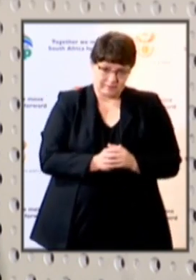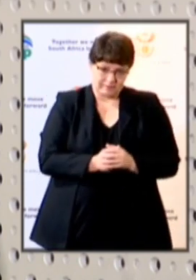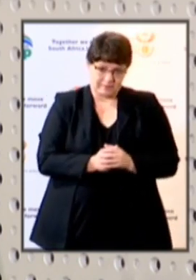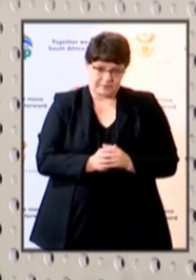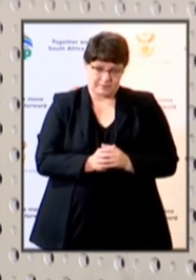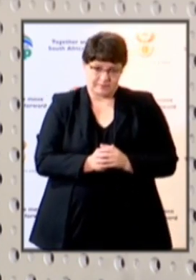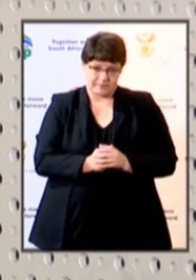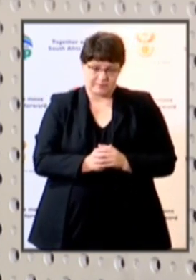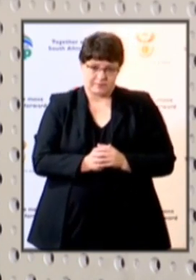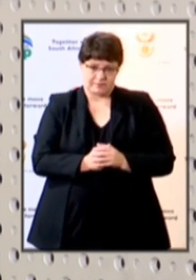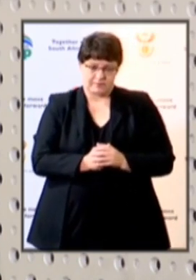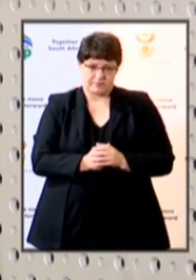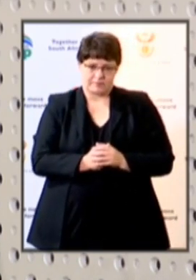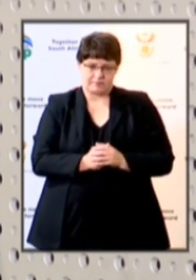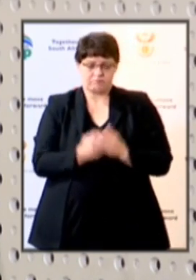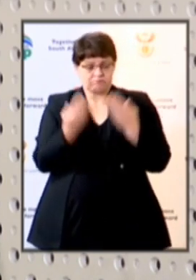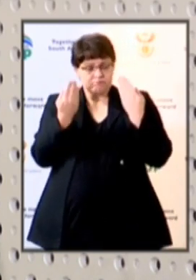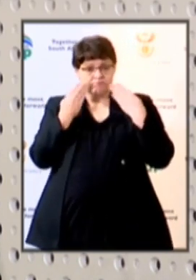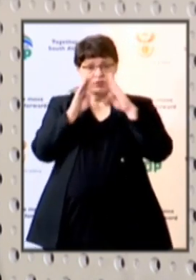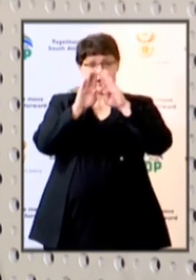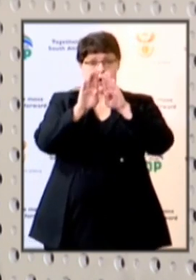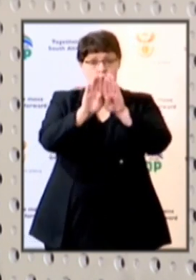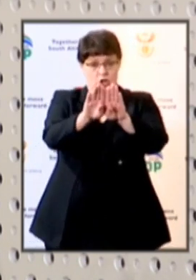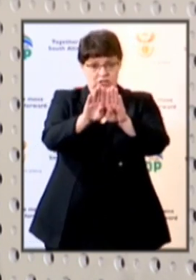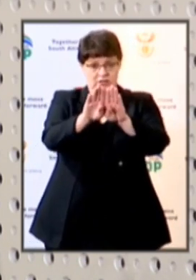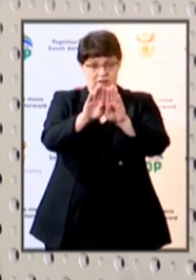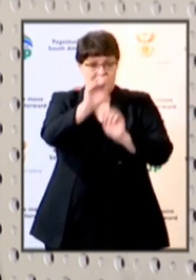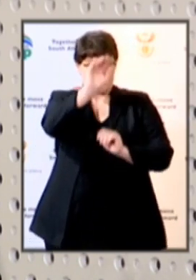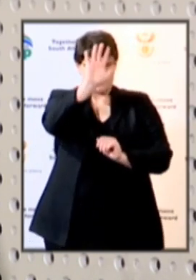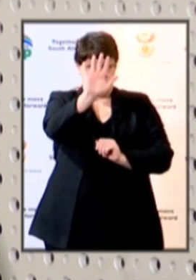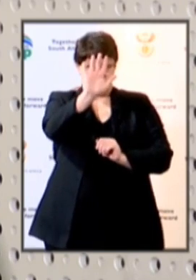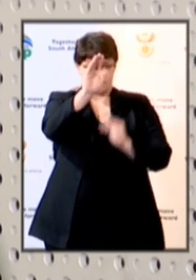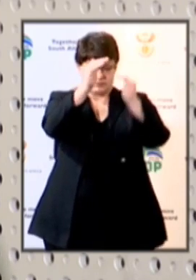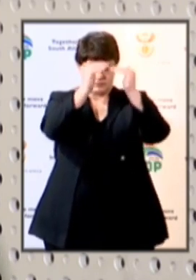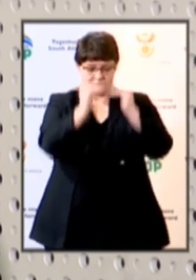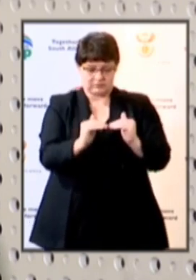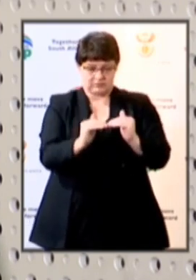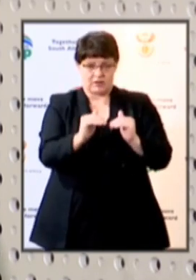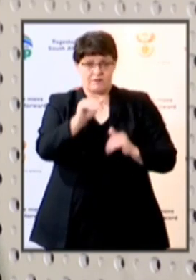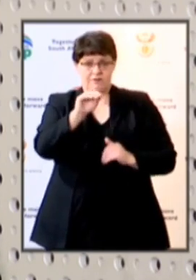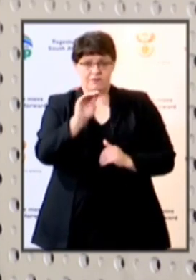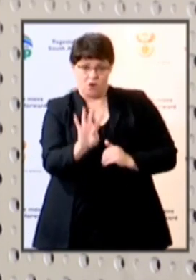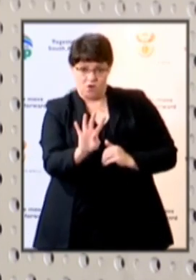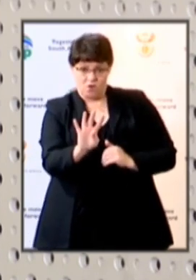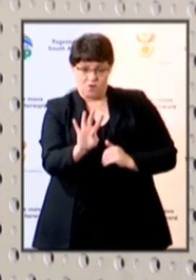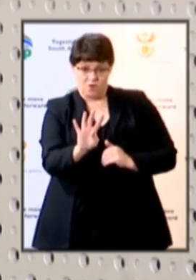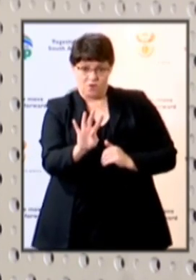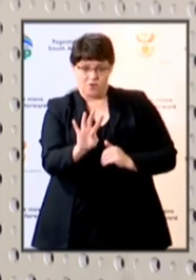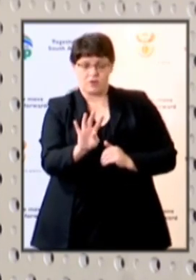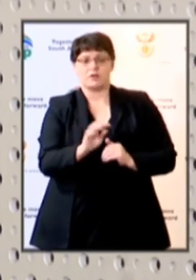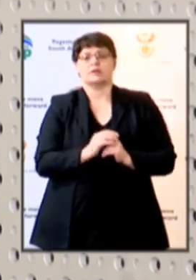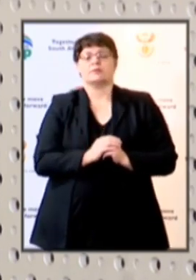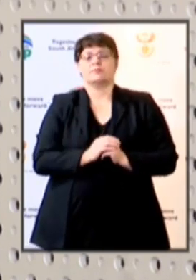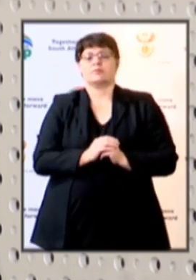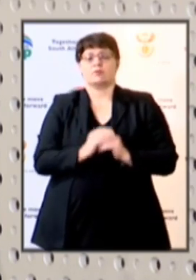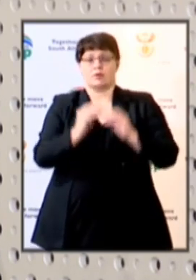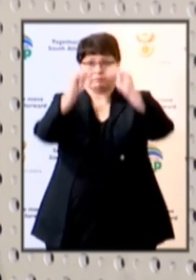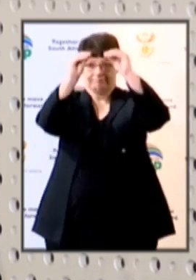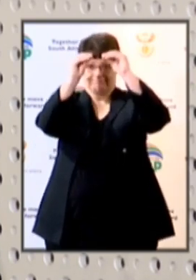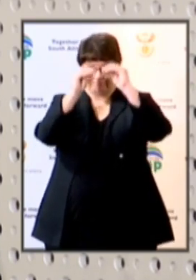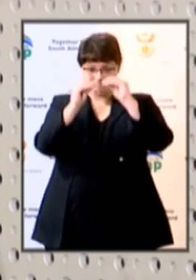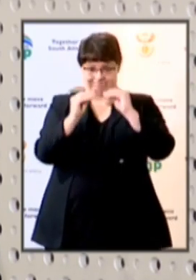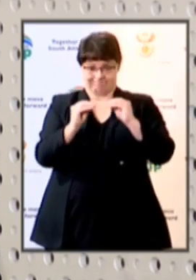With a change in the lockdown from level 5 to level 4, as we move to that level,